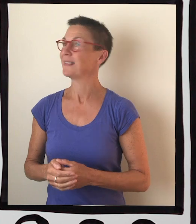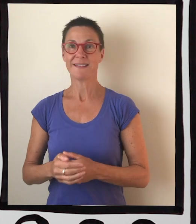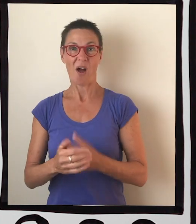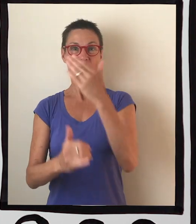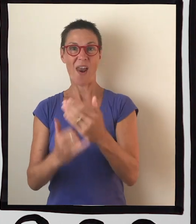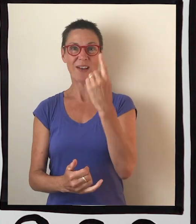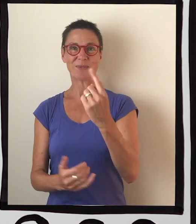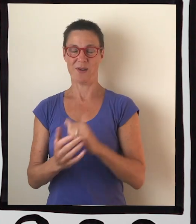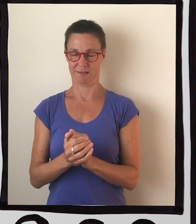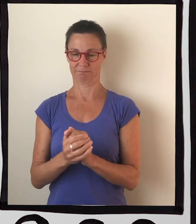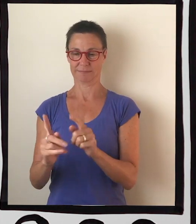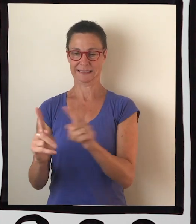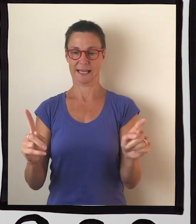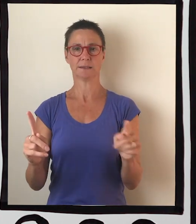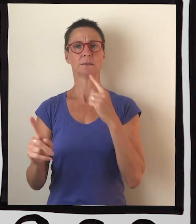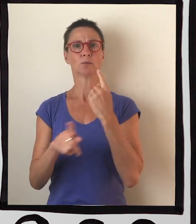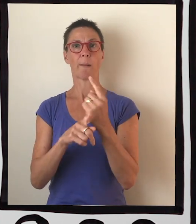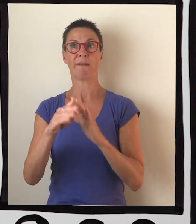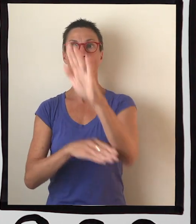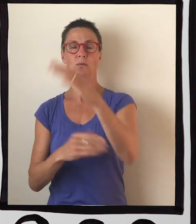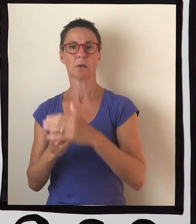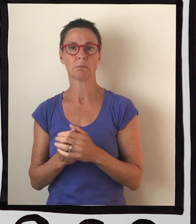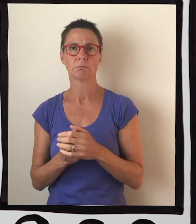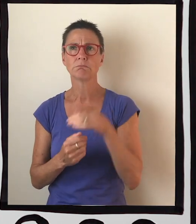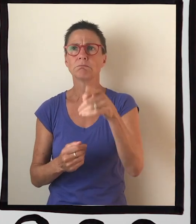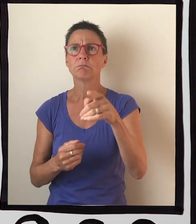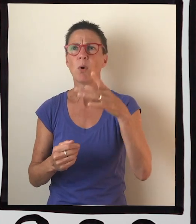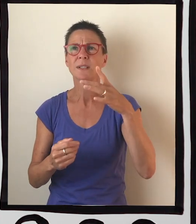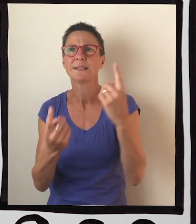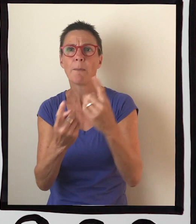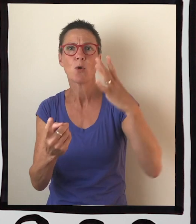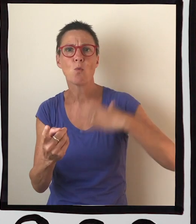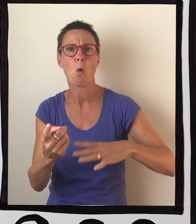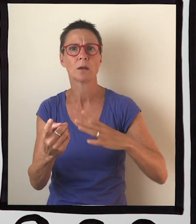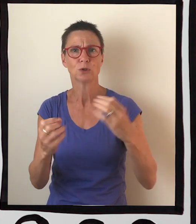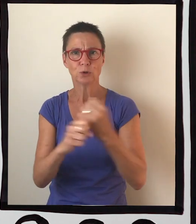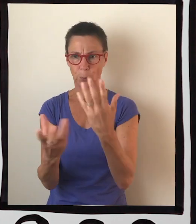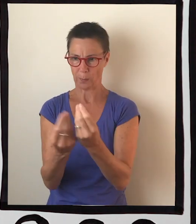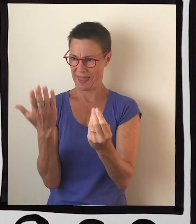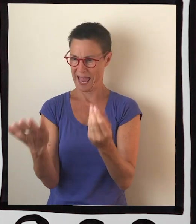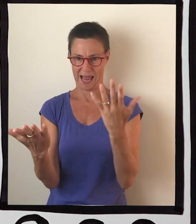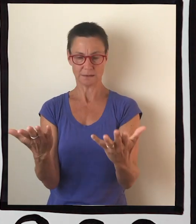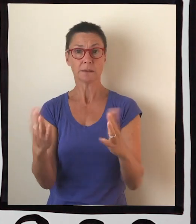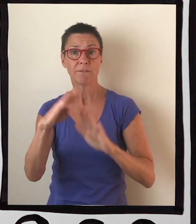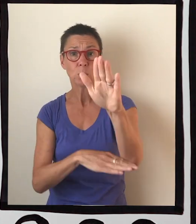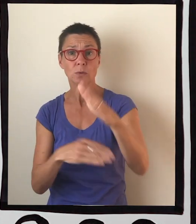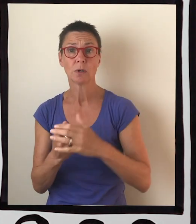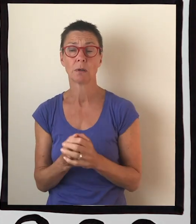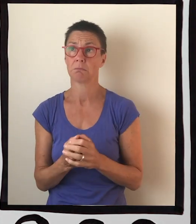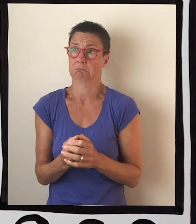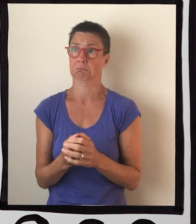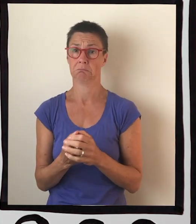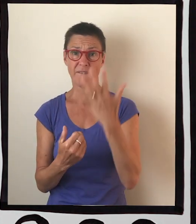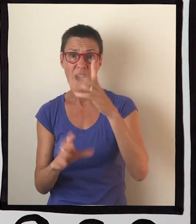Great. The final one is about the future. What do you want to do with your hands in the future?